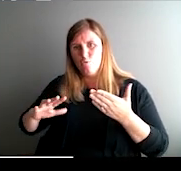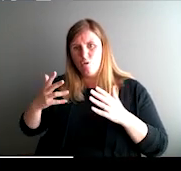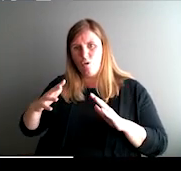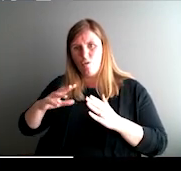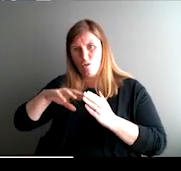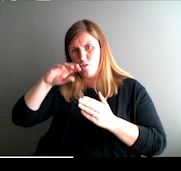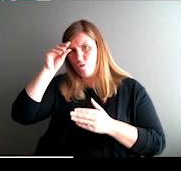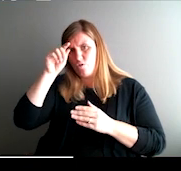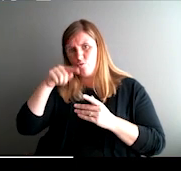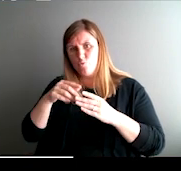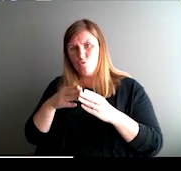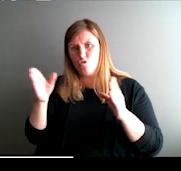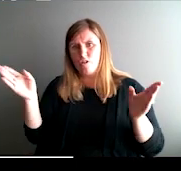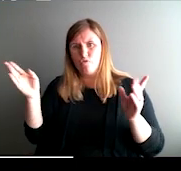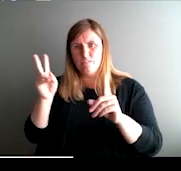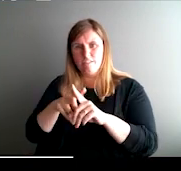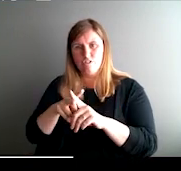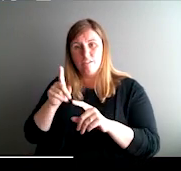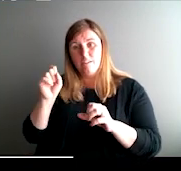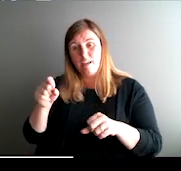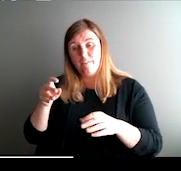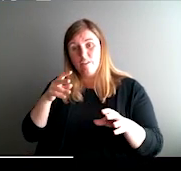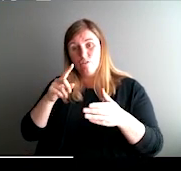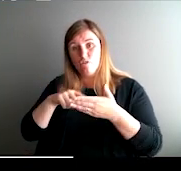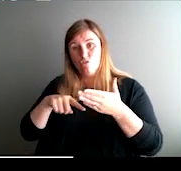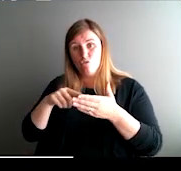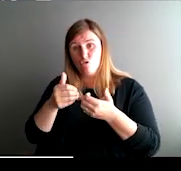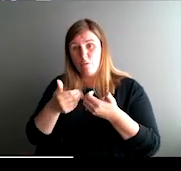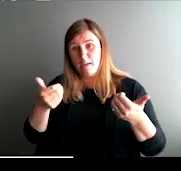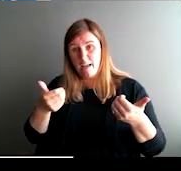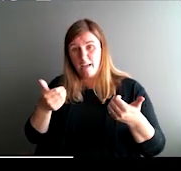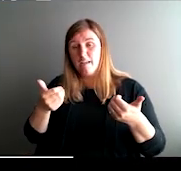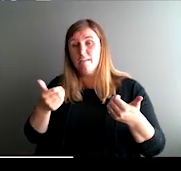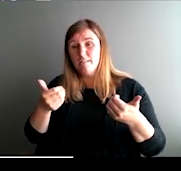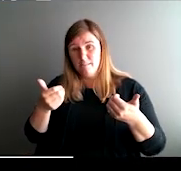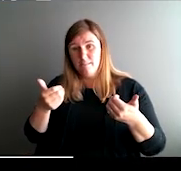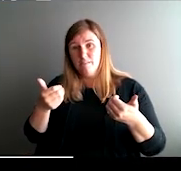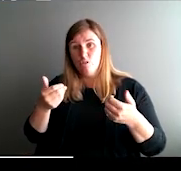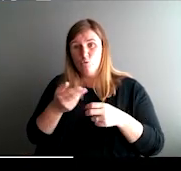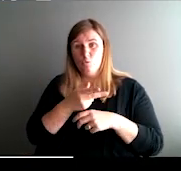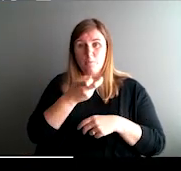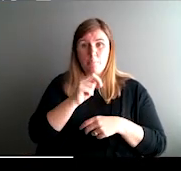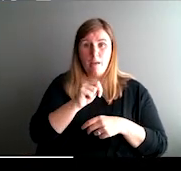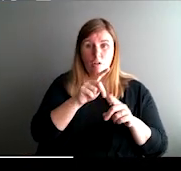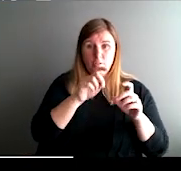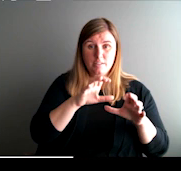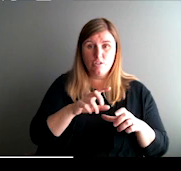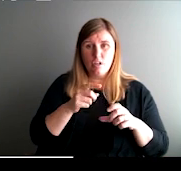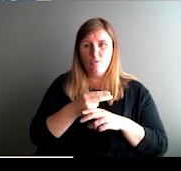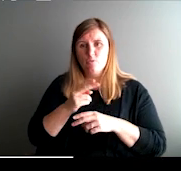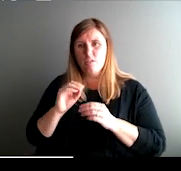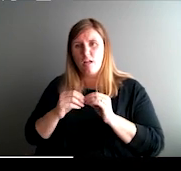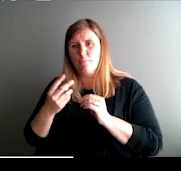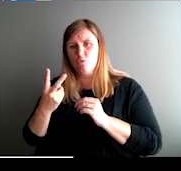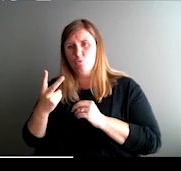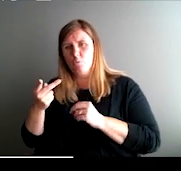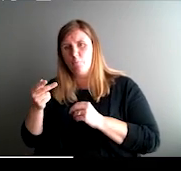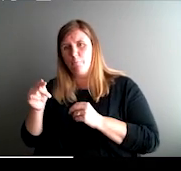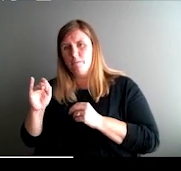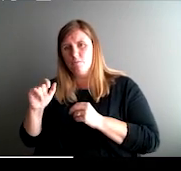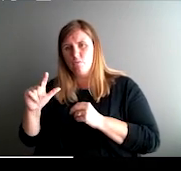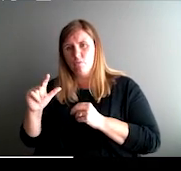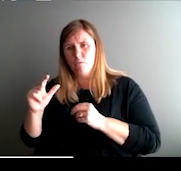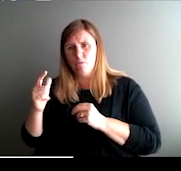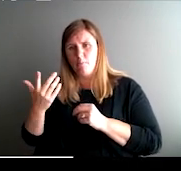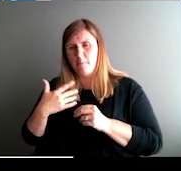this to generalization? Can they discriminate between when it's okay to use a pen on a test versus you have to use the number 2 pencil? Might be